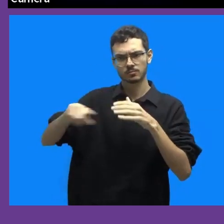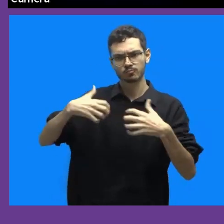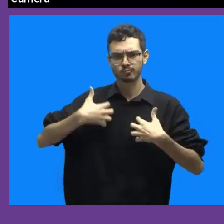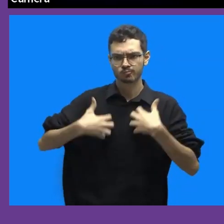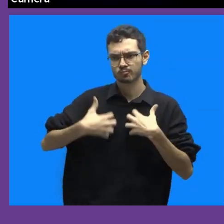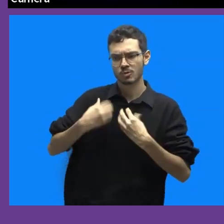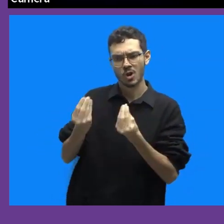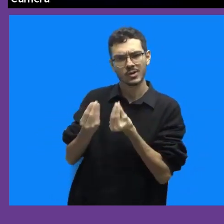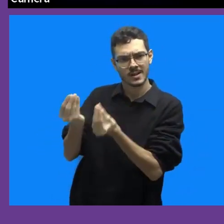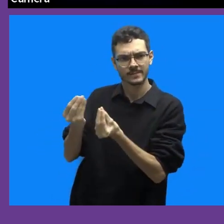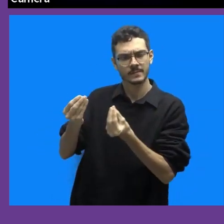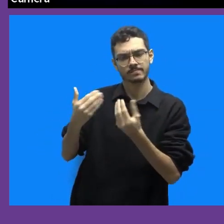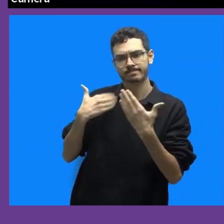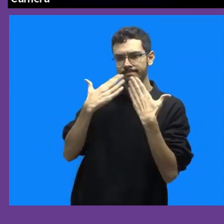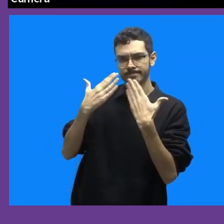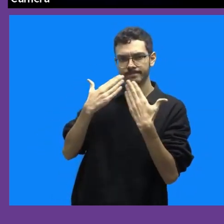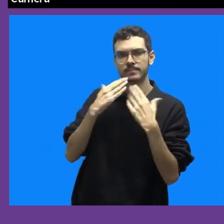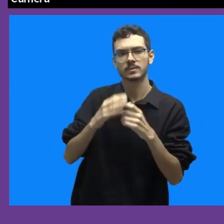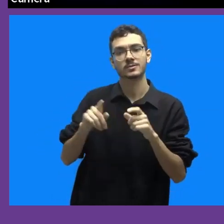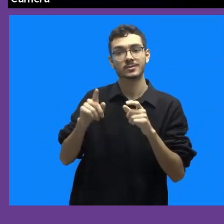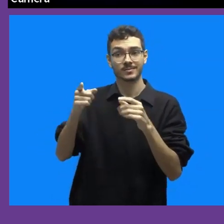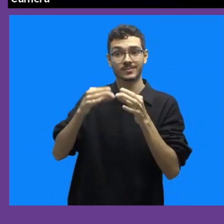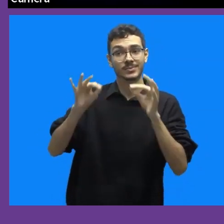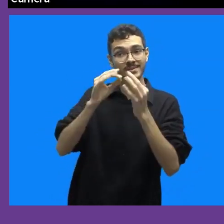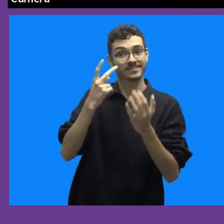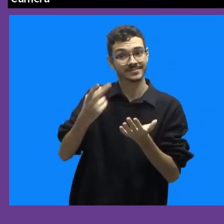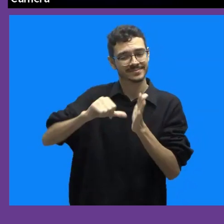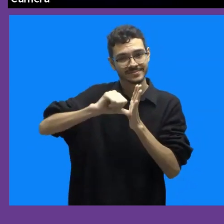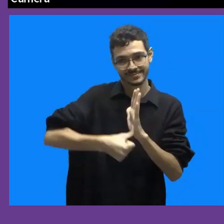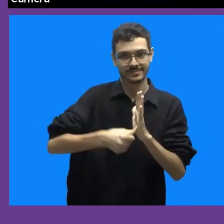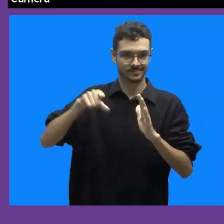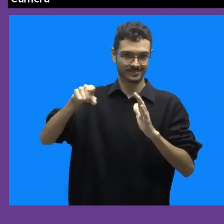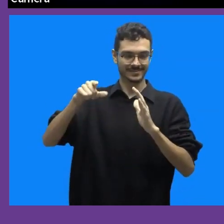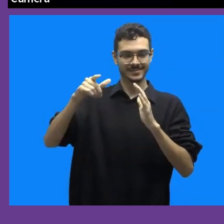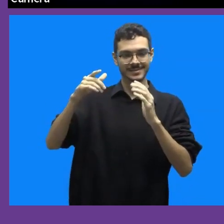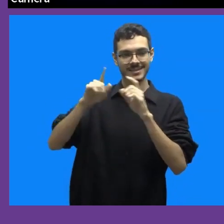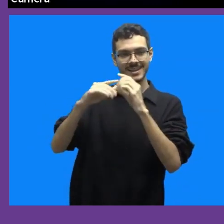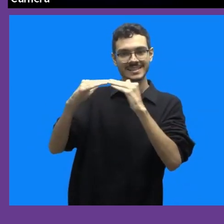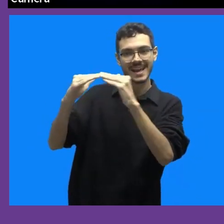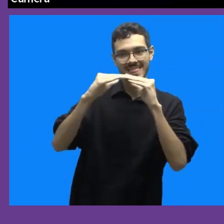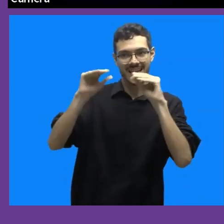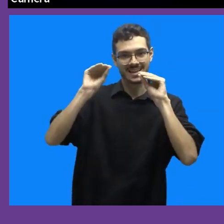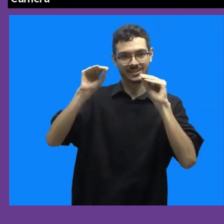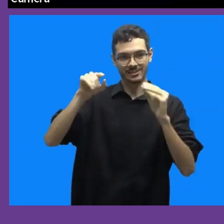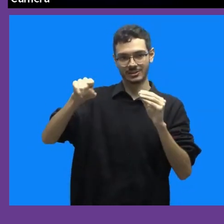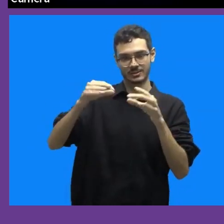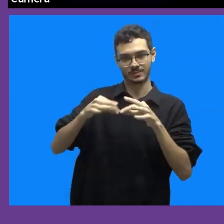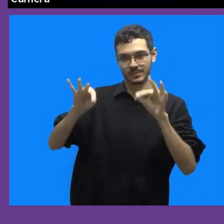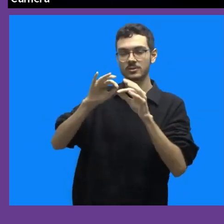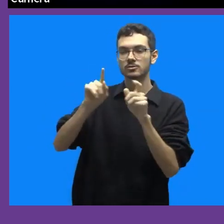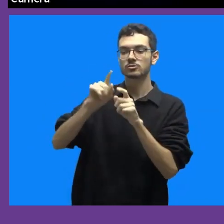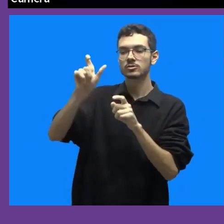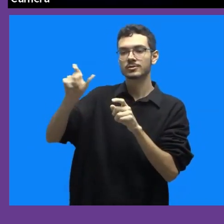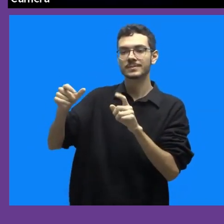different stakeholders are crucial in this issue. Now I would like to ask Victor Carvalho from the University of Porto to come